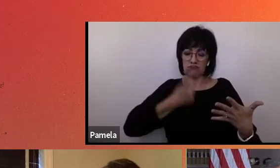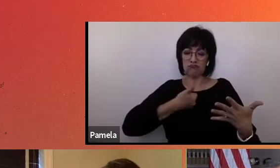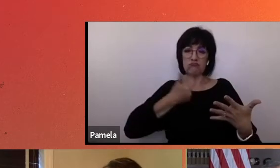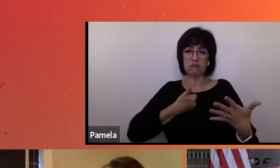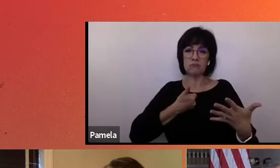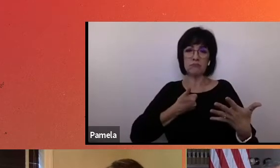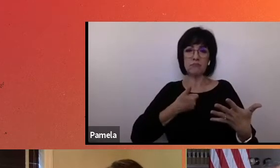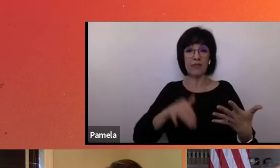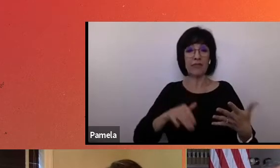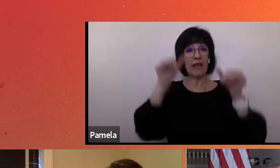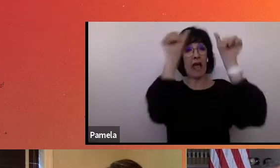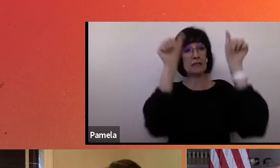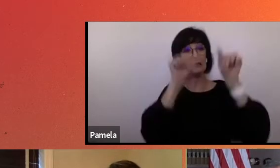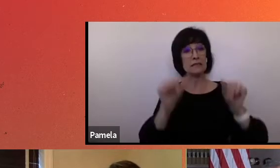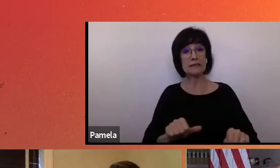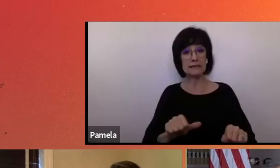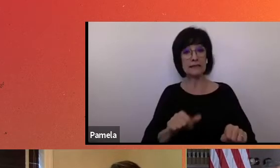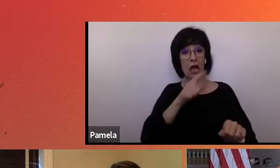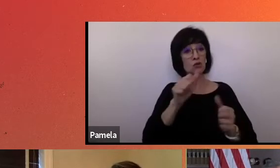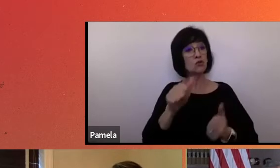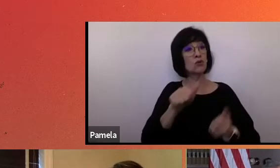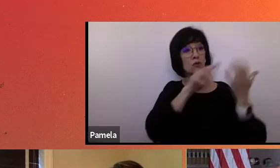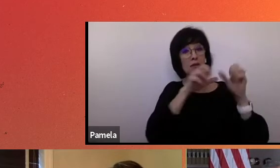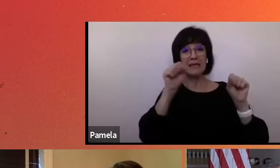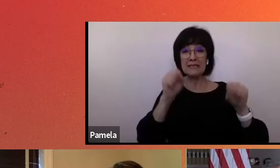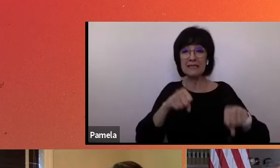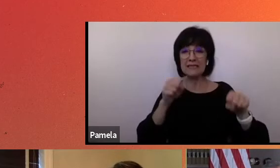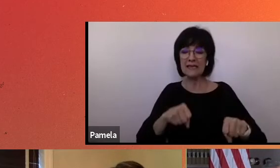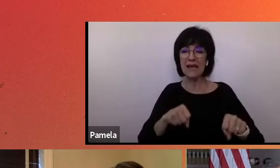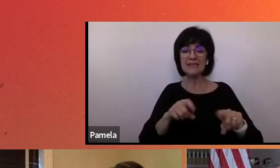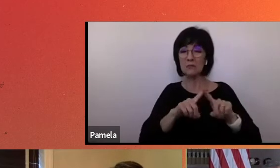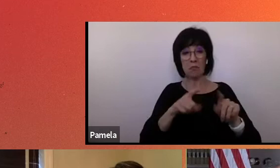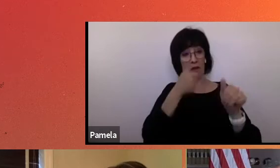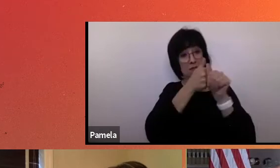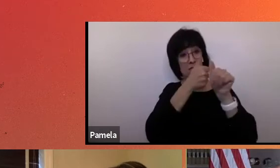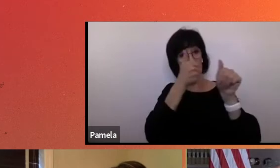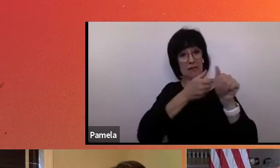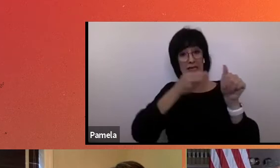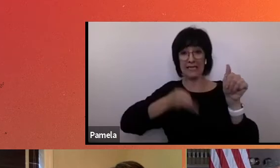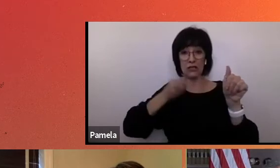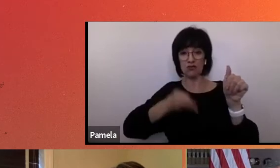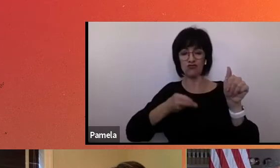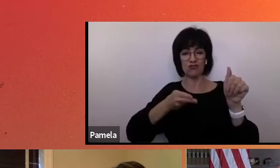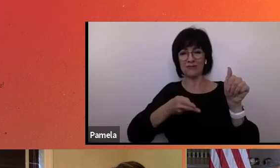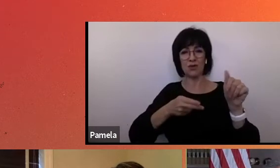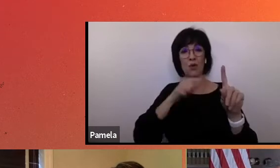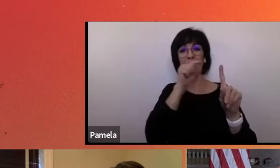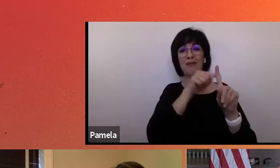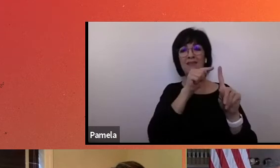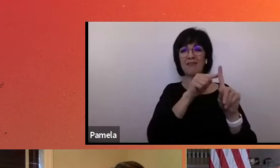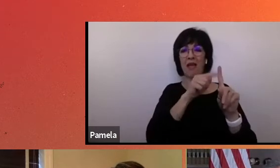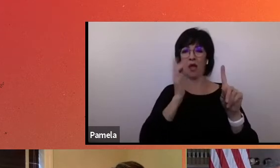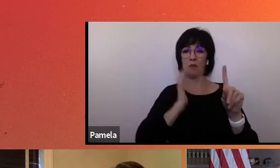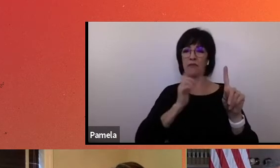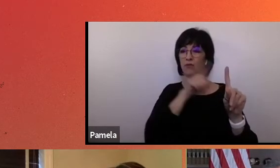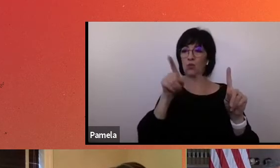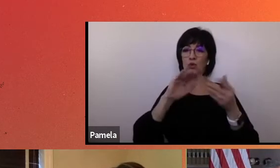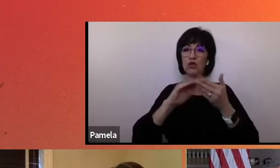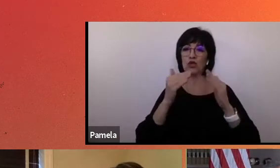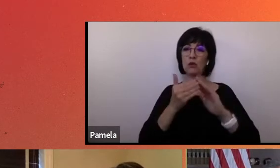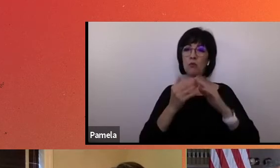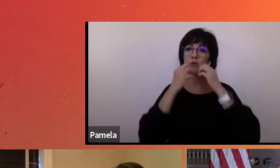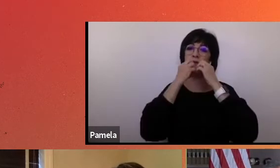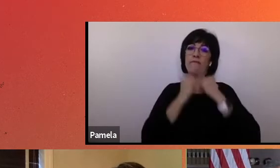away, but statues aren't history. They're expressions of the values of a community at a select point in time, and